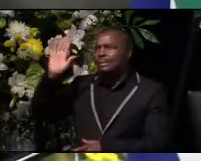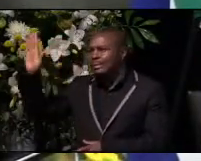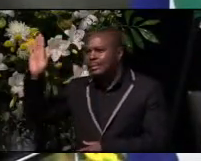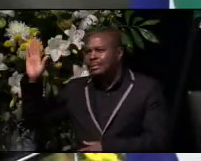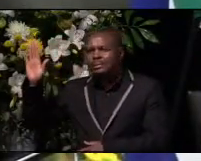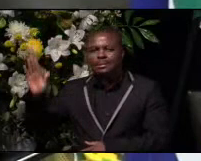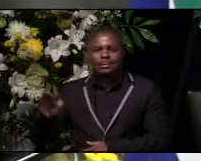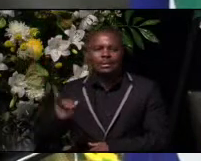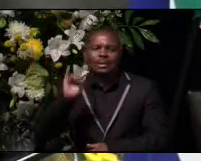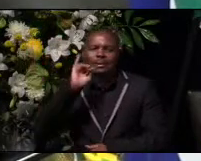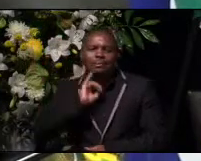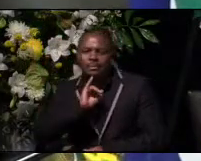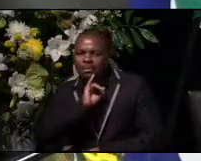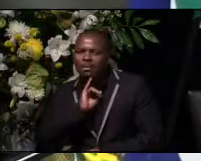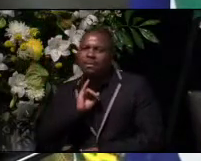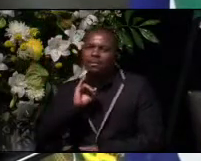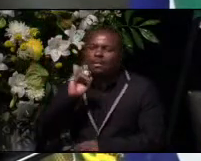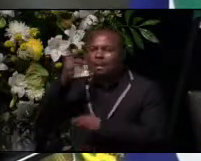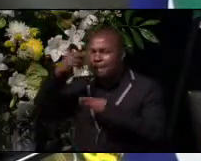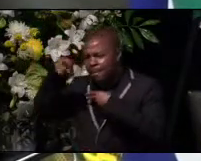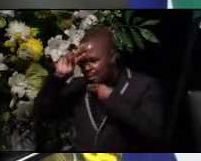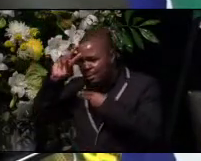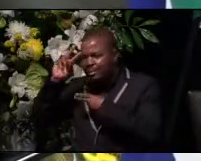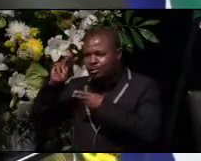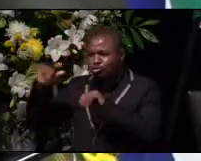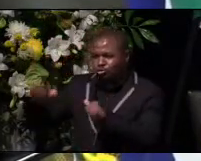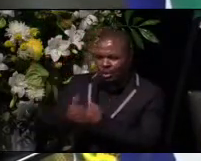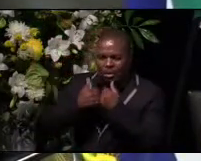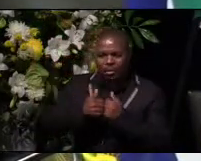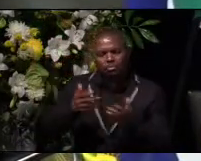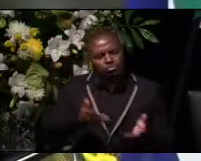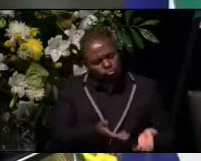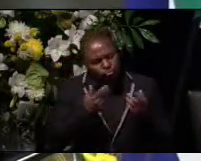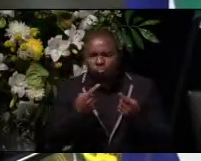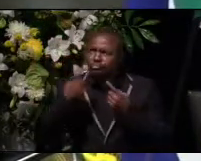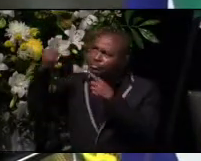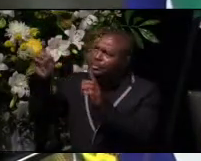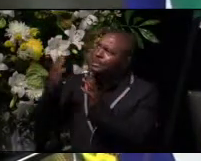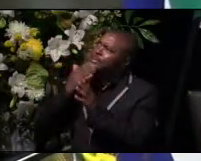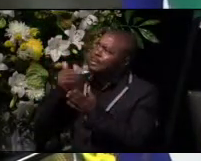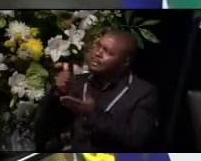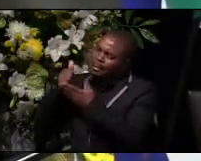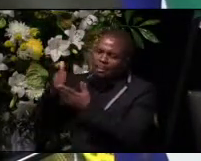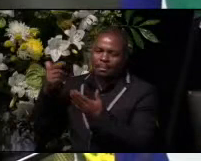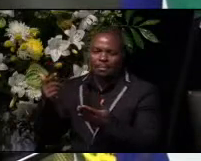on the israeli-palestinian challenges they have been called around the world